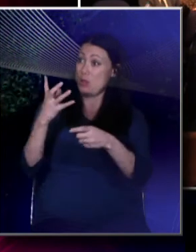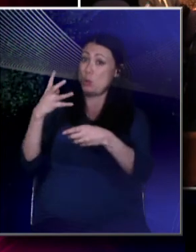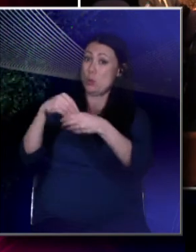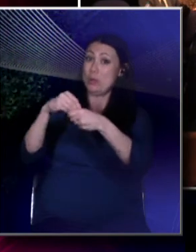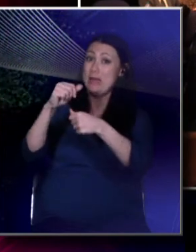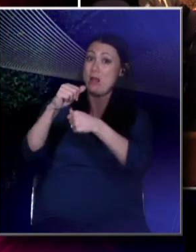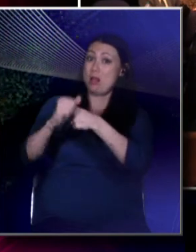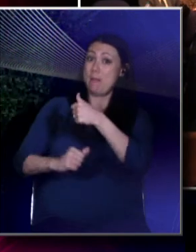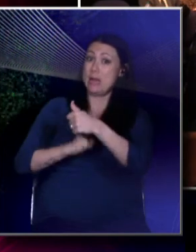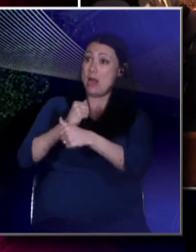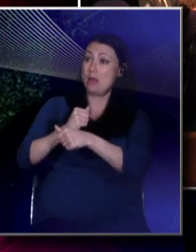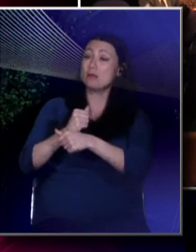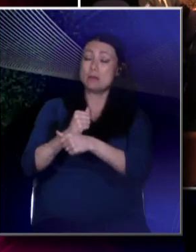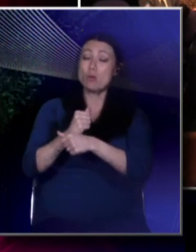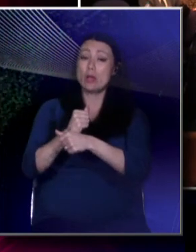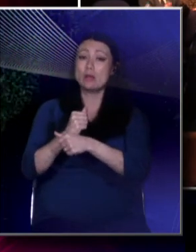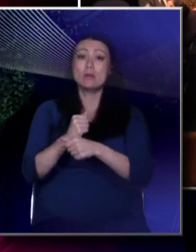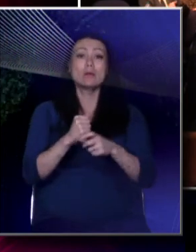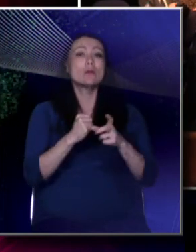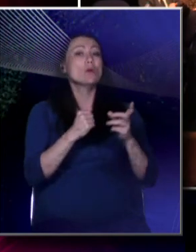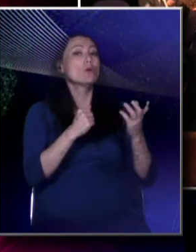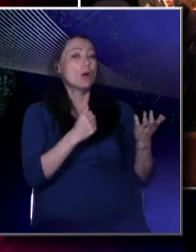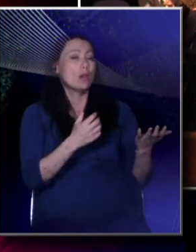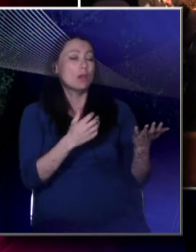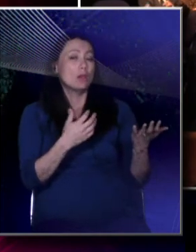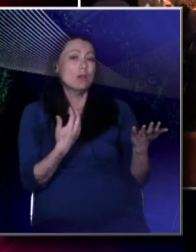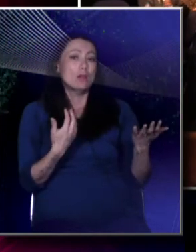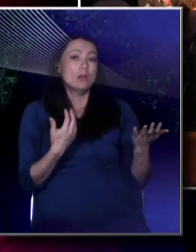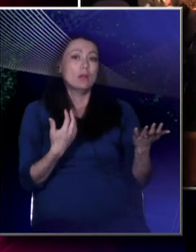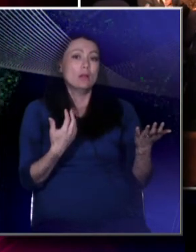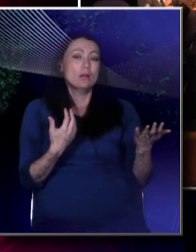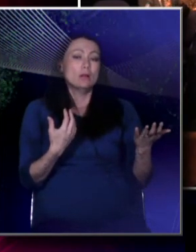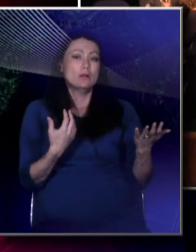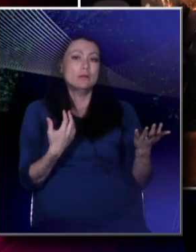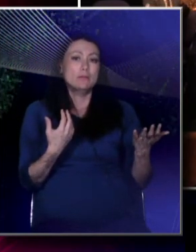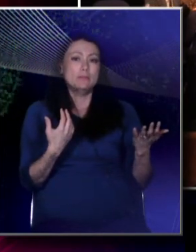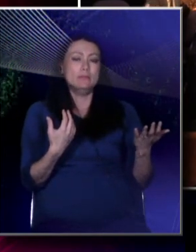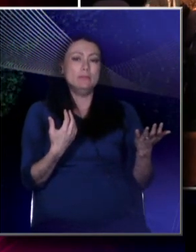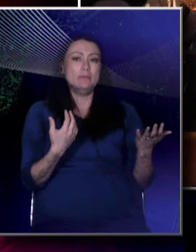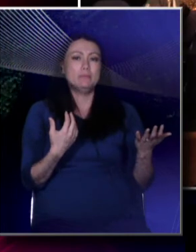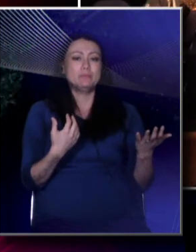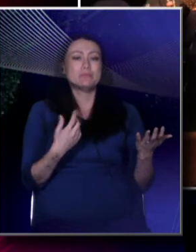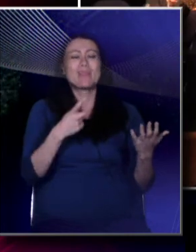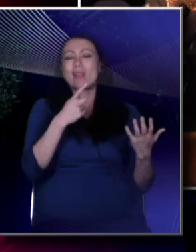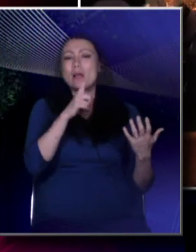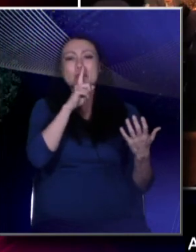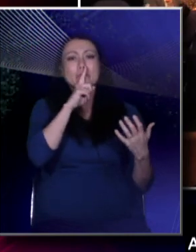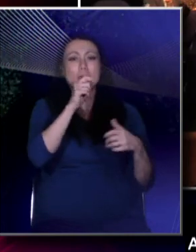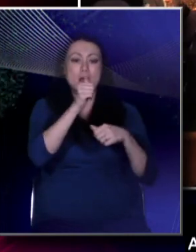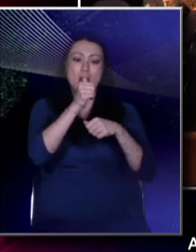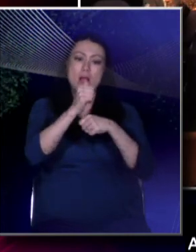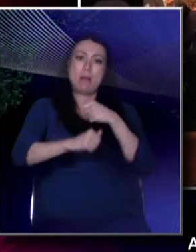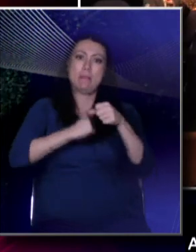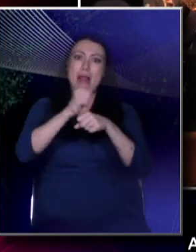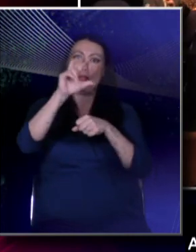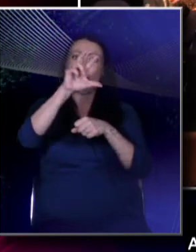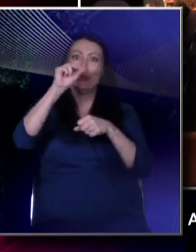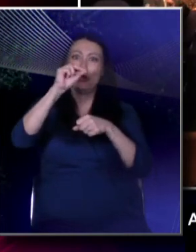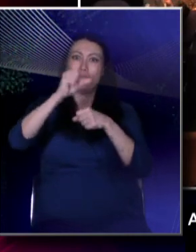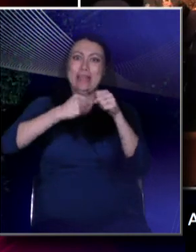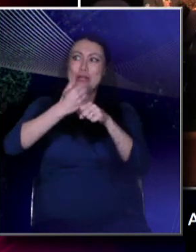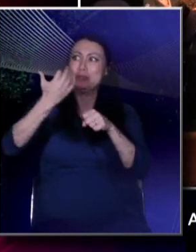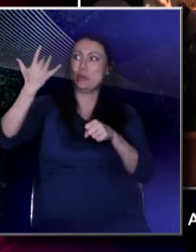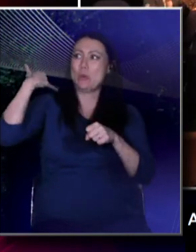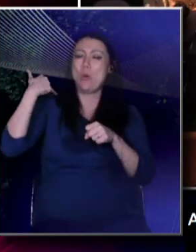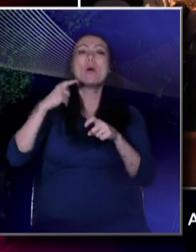well. Okay. I would say, you know, I wouldn't say alumni 30 years ago necessarily, but